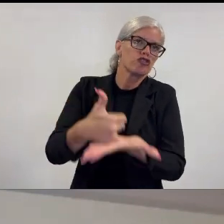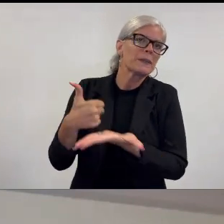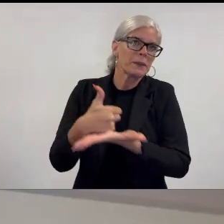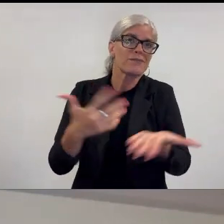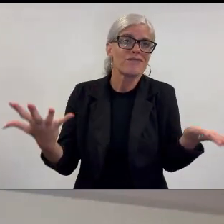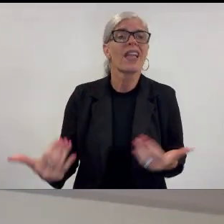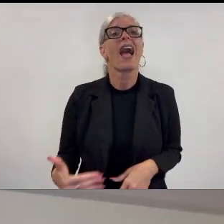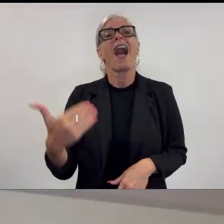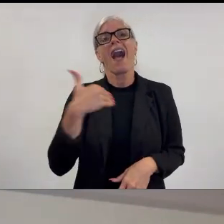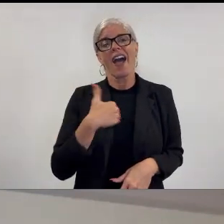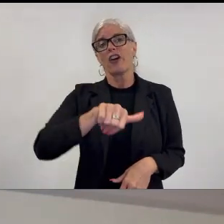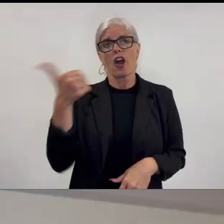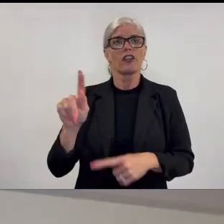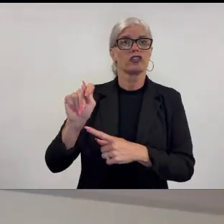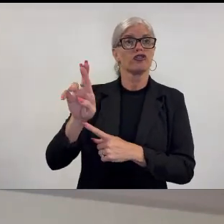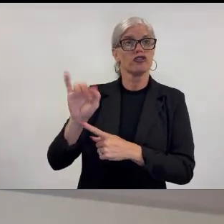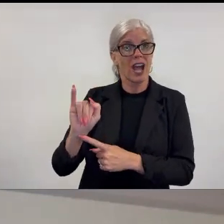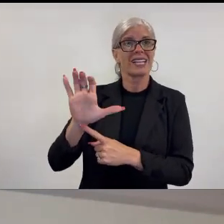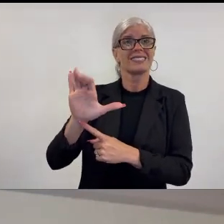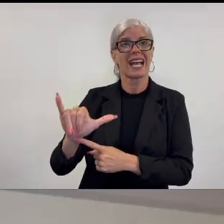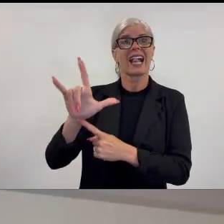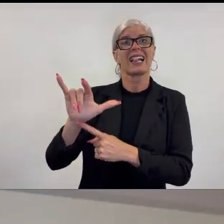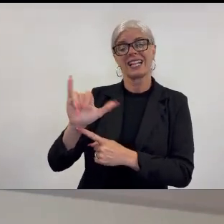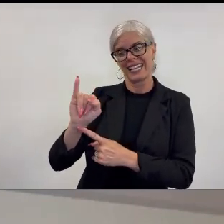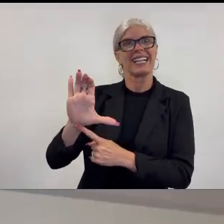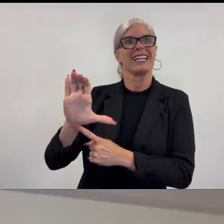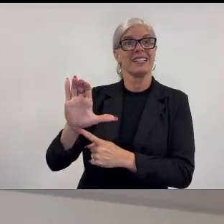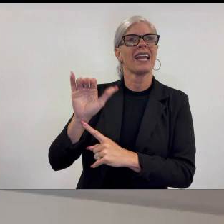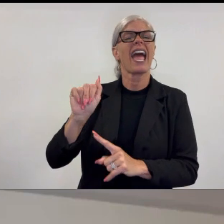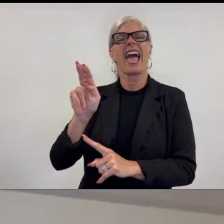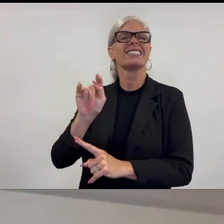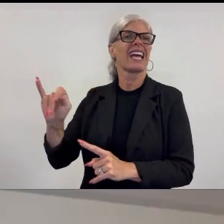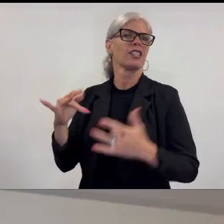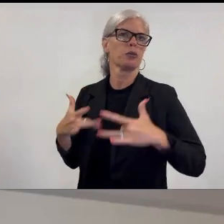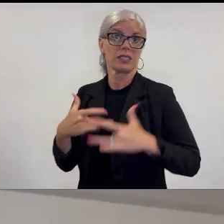depression or vice versa. It's kind of a catch-22. So tricyclic